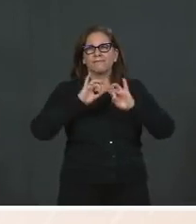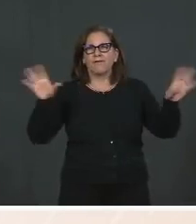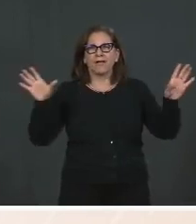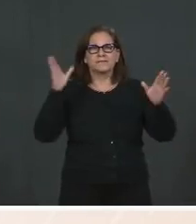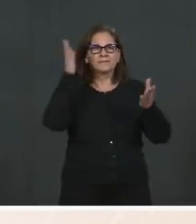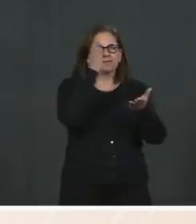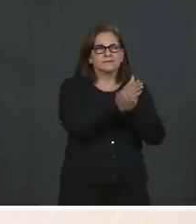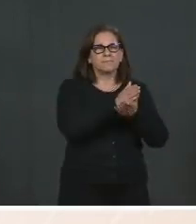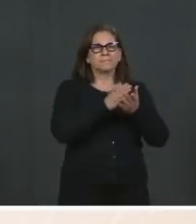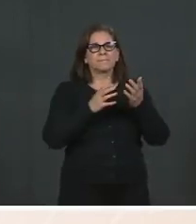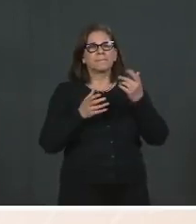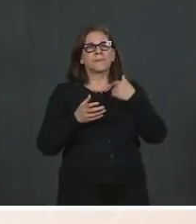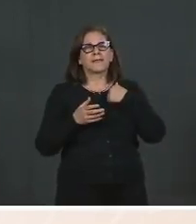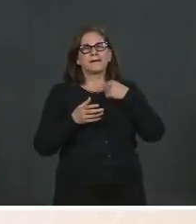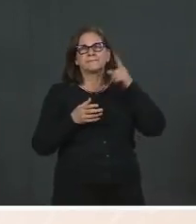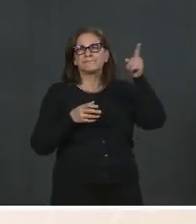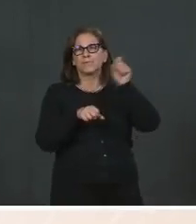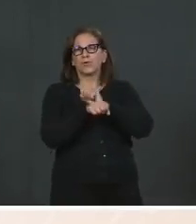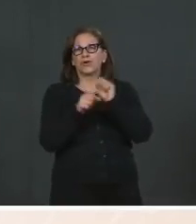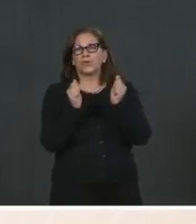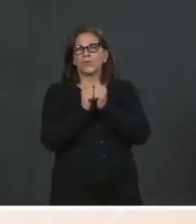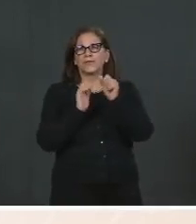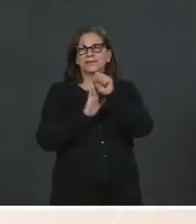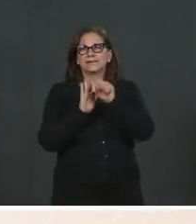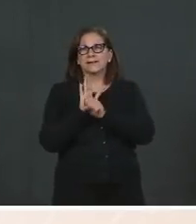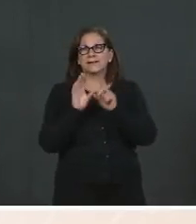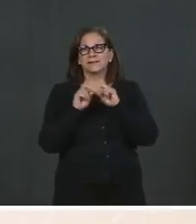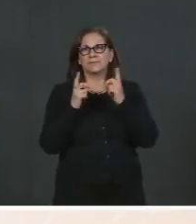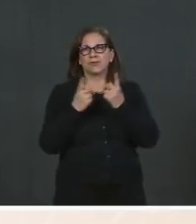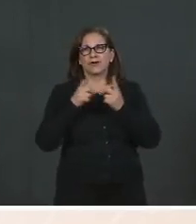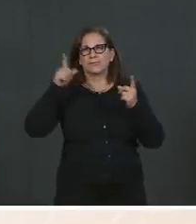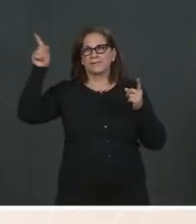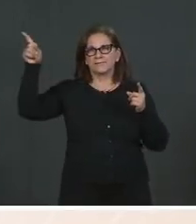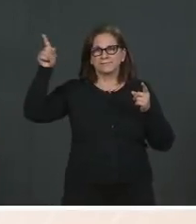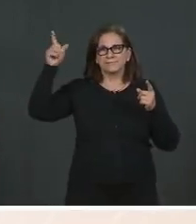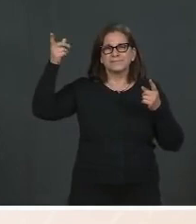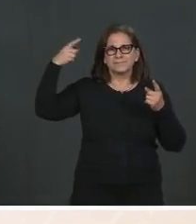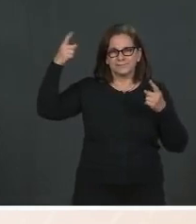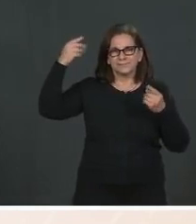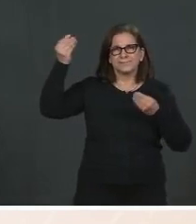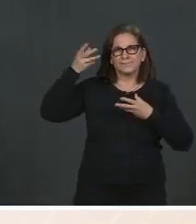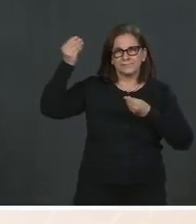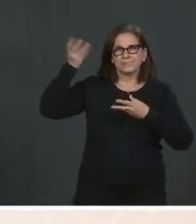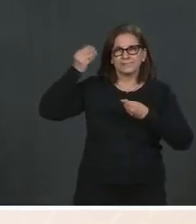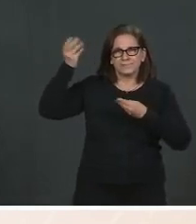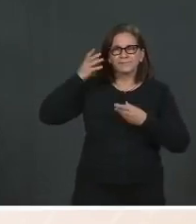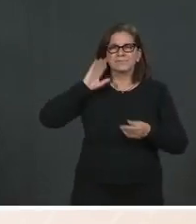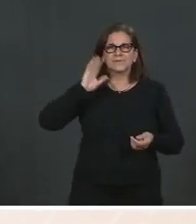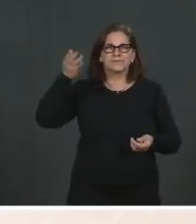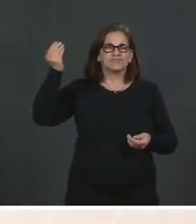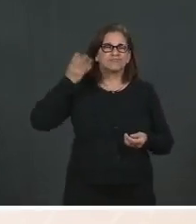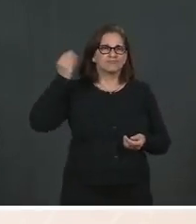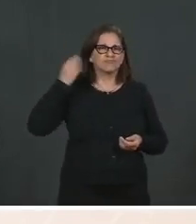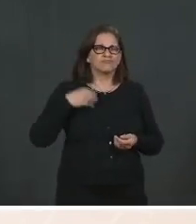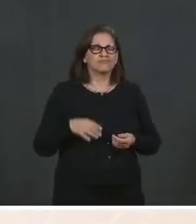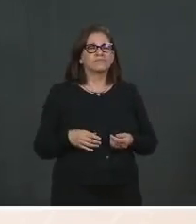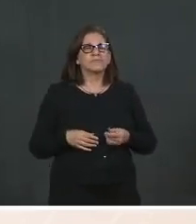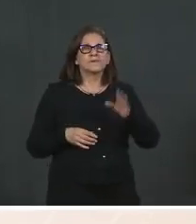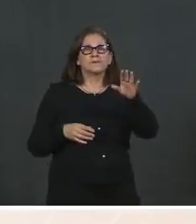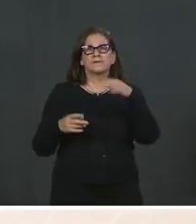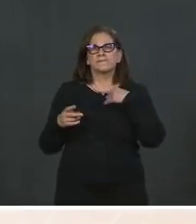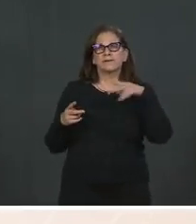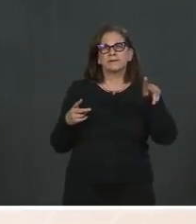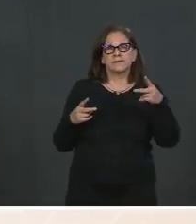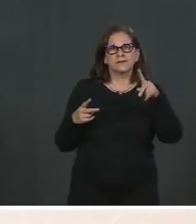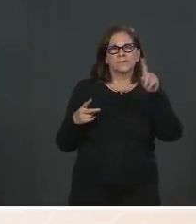for any update on the discussions. We're, of course, receiving updates here as well. And the second one is on Iran. Now that